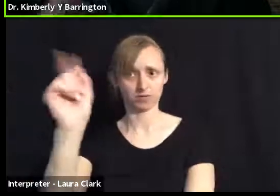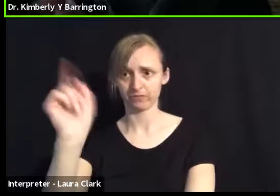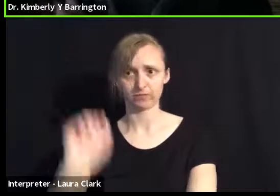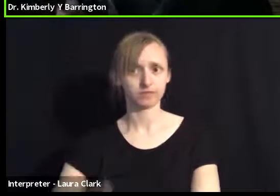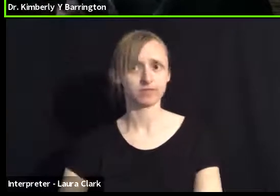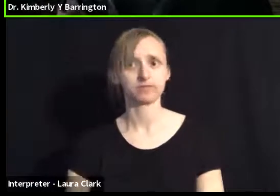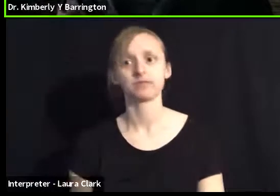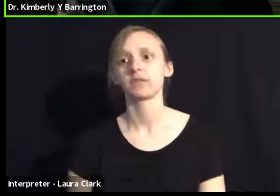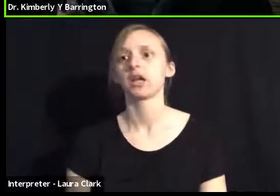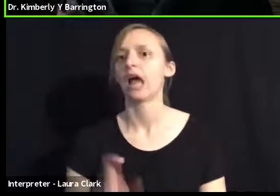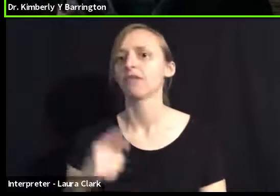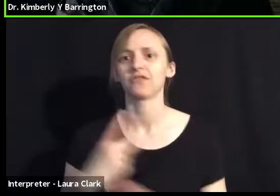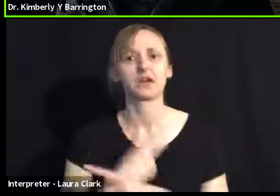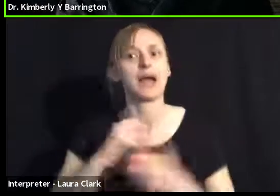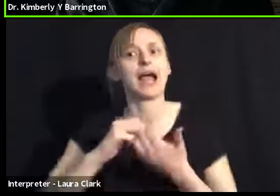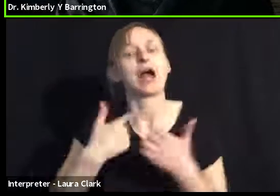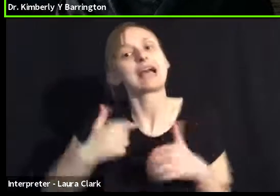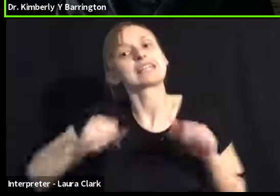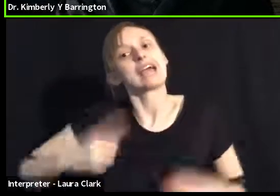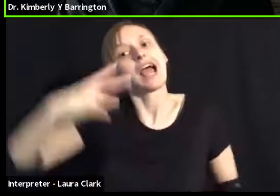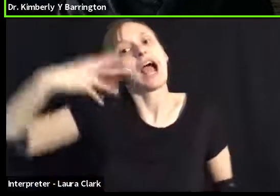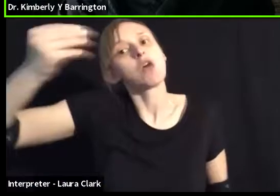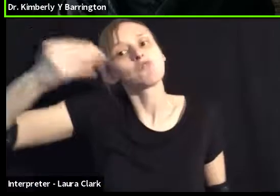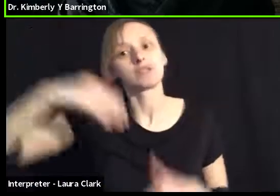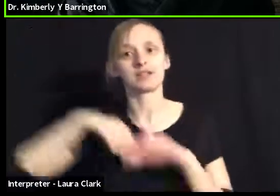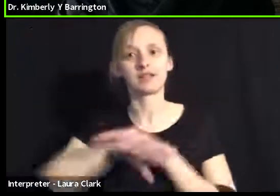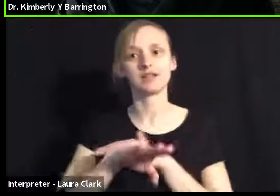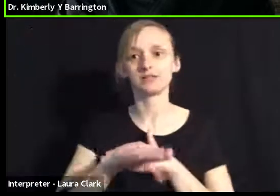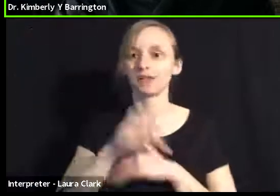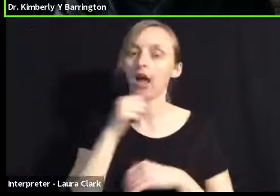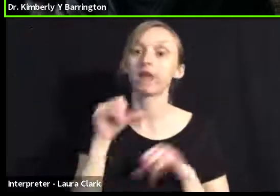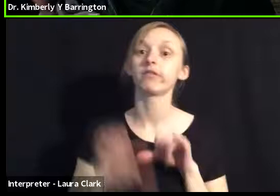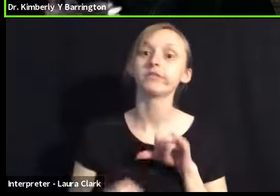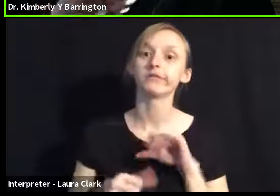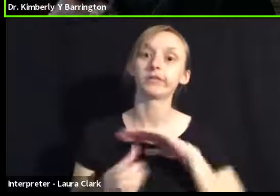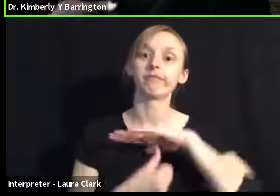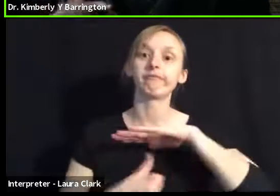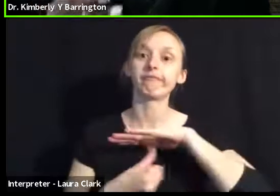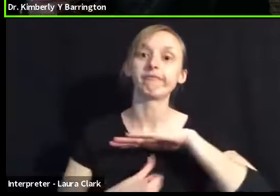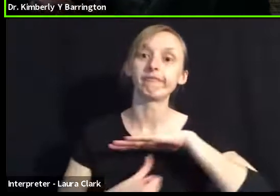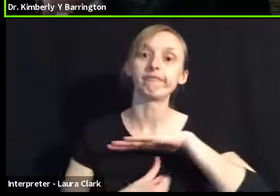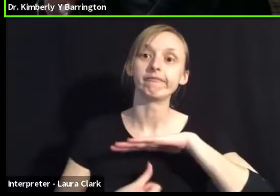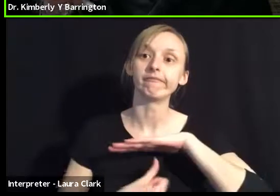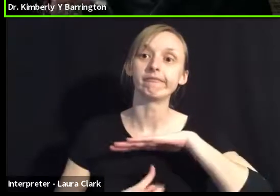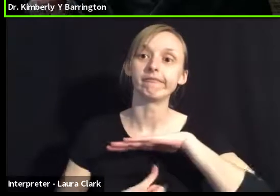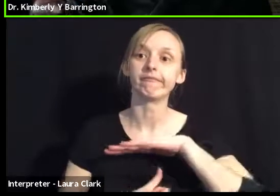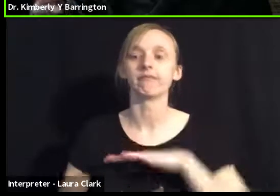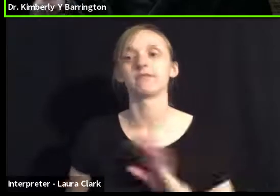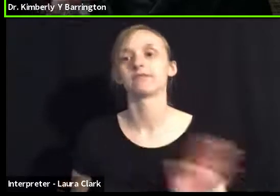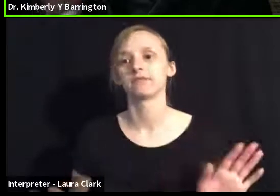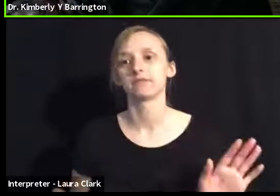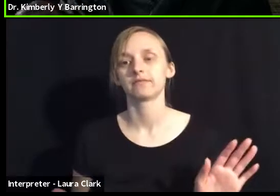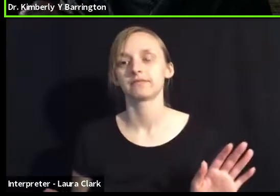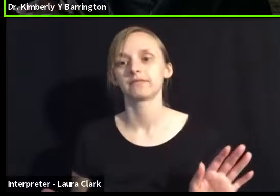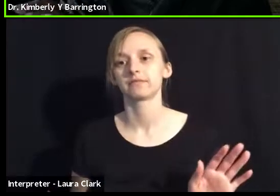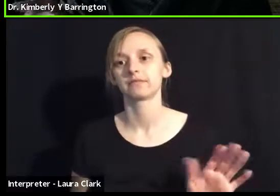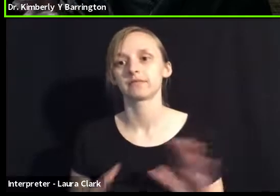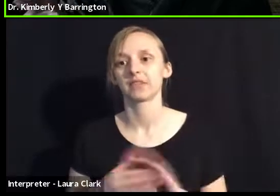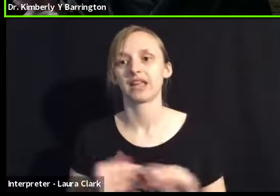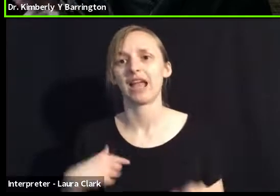we got to figure something out. And so it's amazing that I said, I need you to give